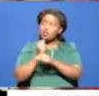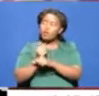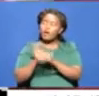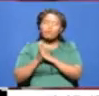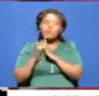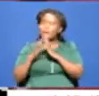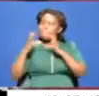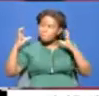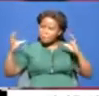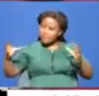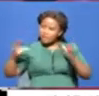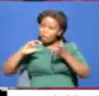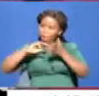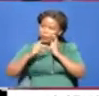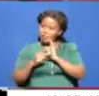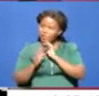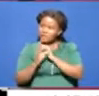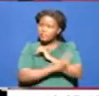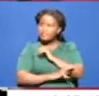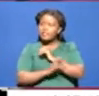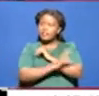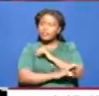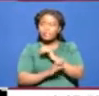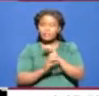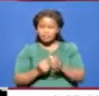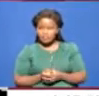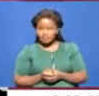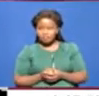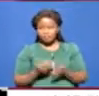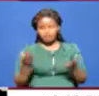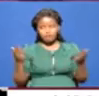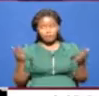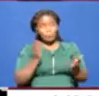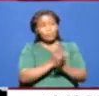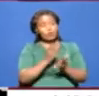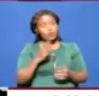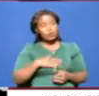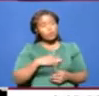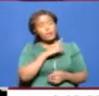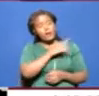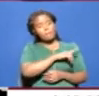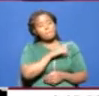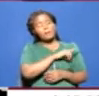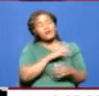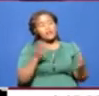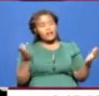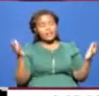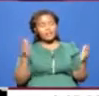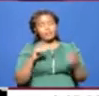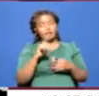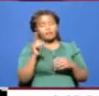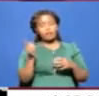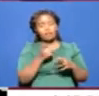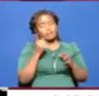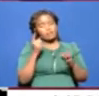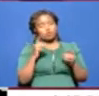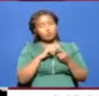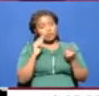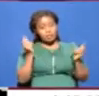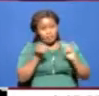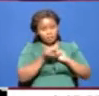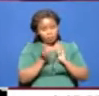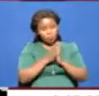in this country? Thank you. I would say I'm lucky to transgress through the engineering